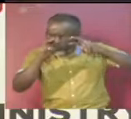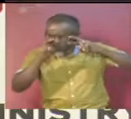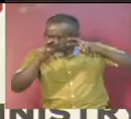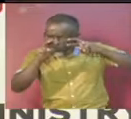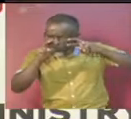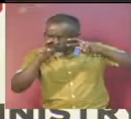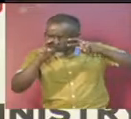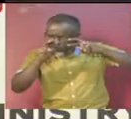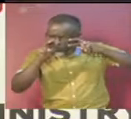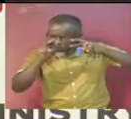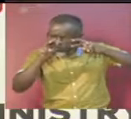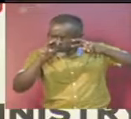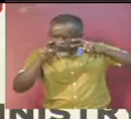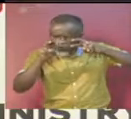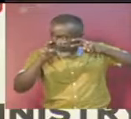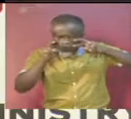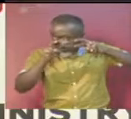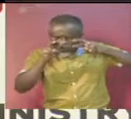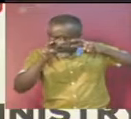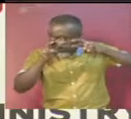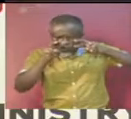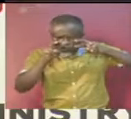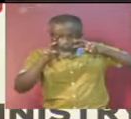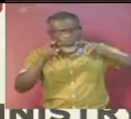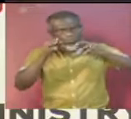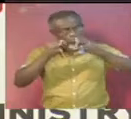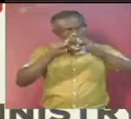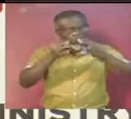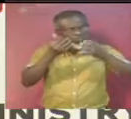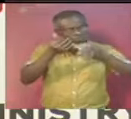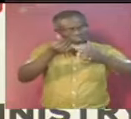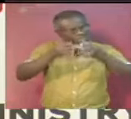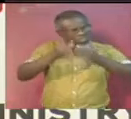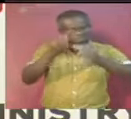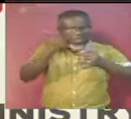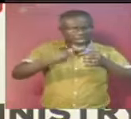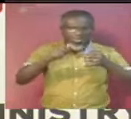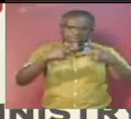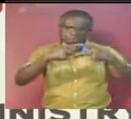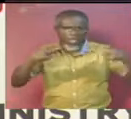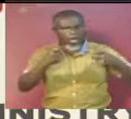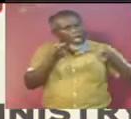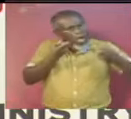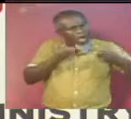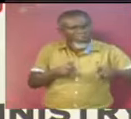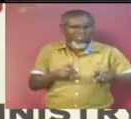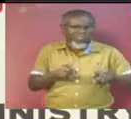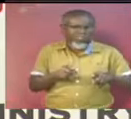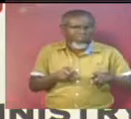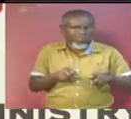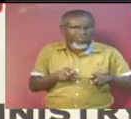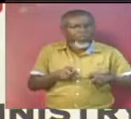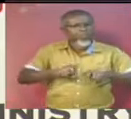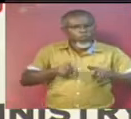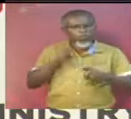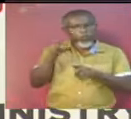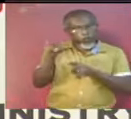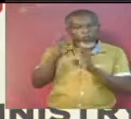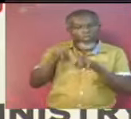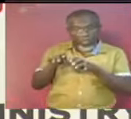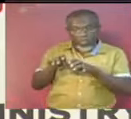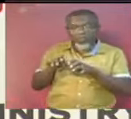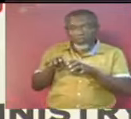you have allergies to food and drugs, it means you cannot. It means you need to consult with your